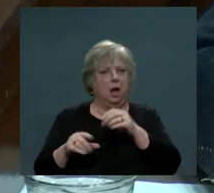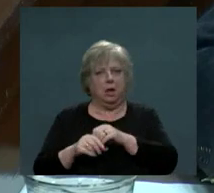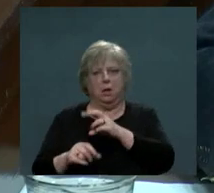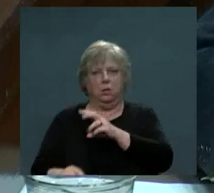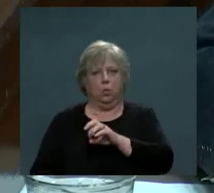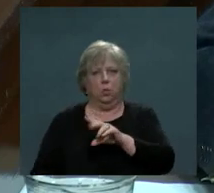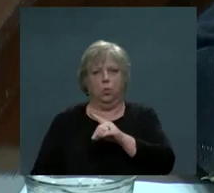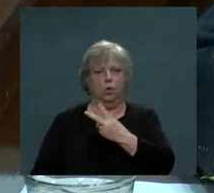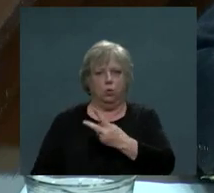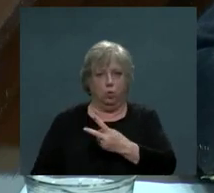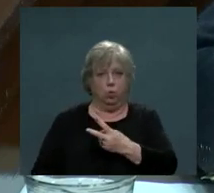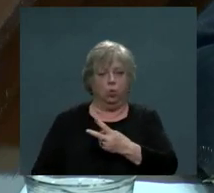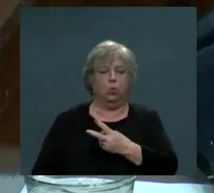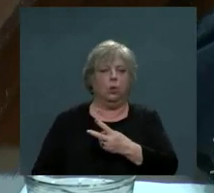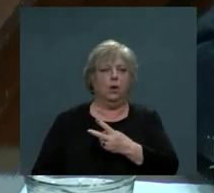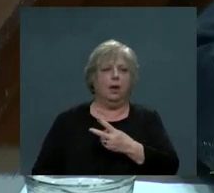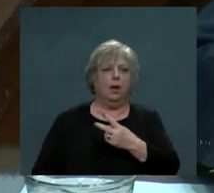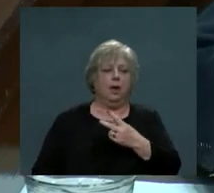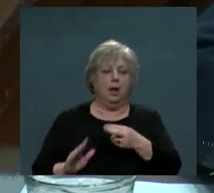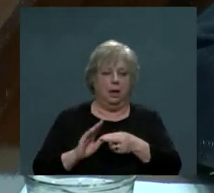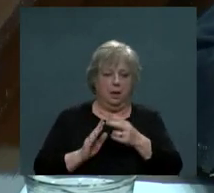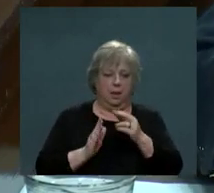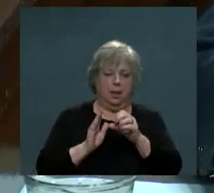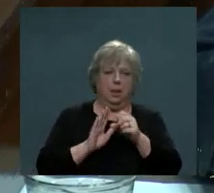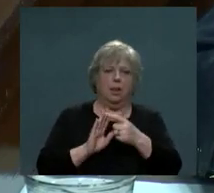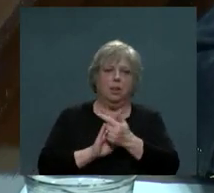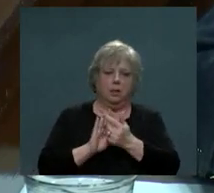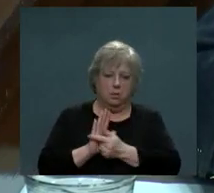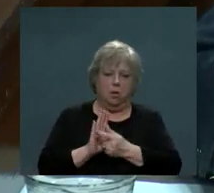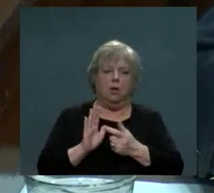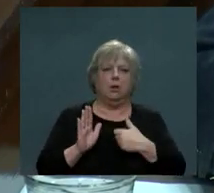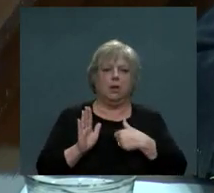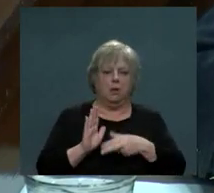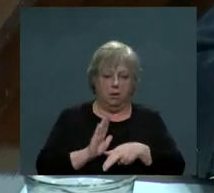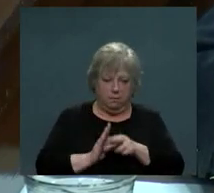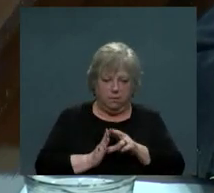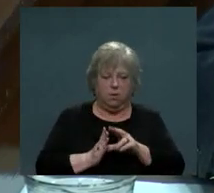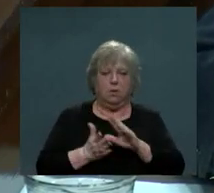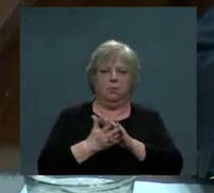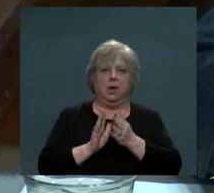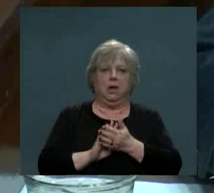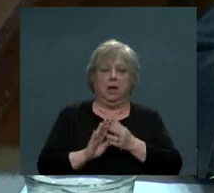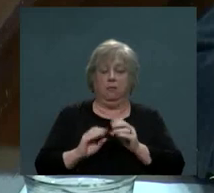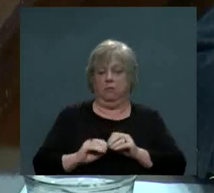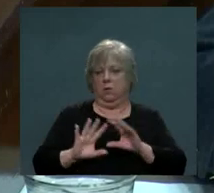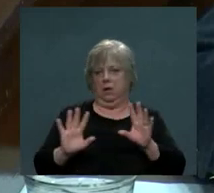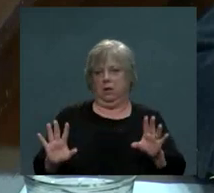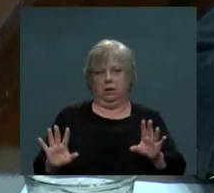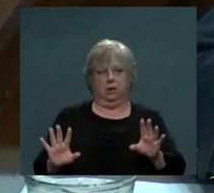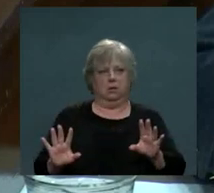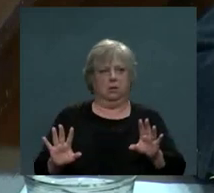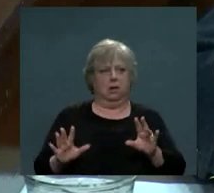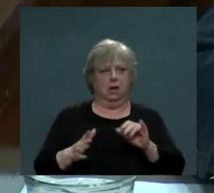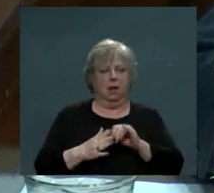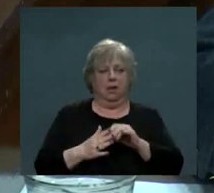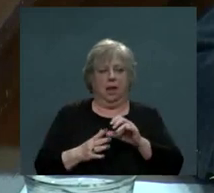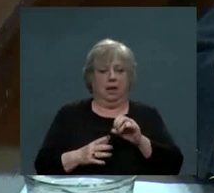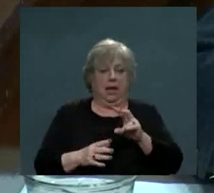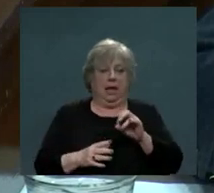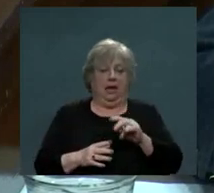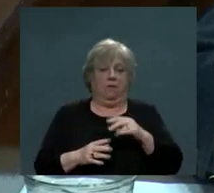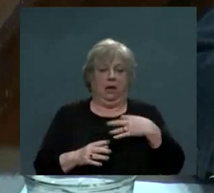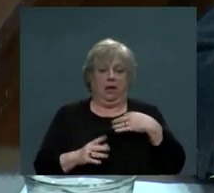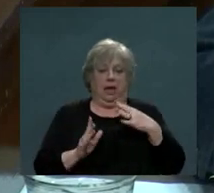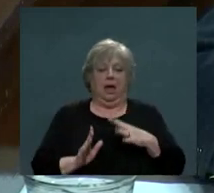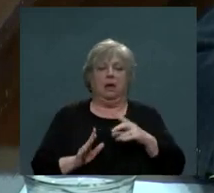2. I reviewed the statutes at that time, and it became very clear that even a candidate